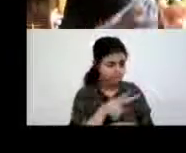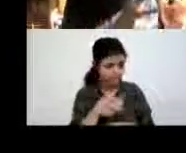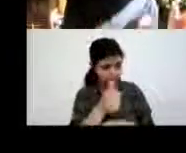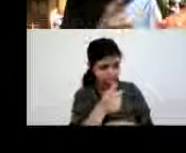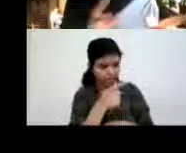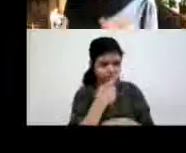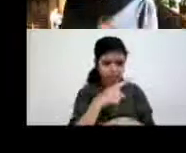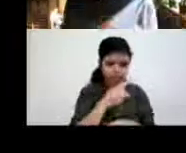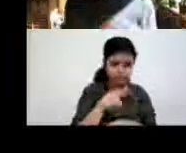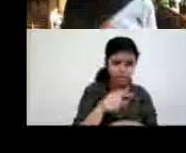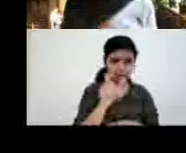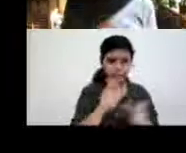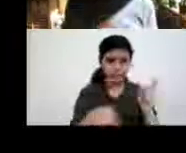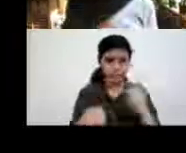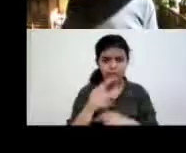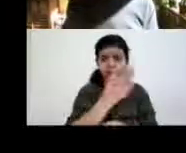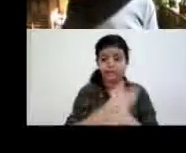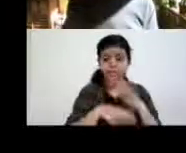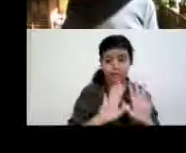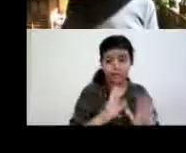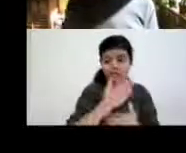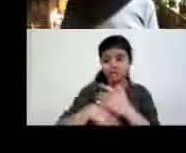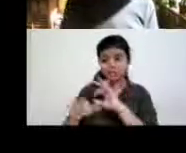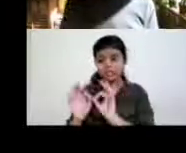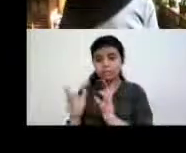between people with and without disabilities.